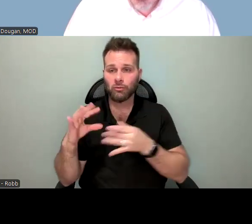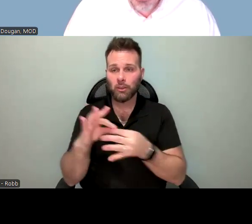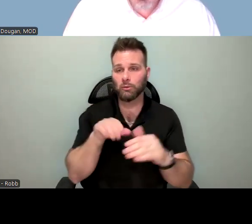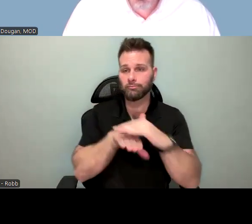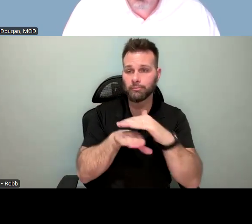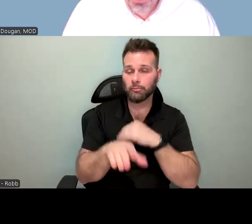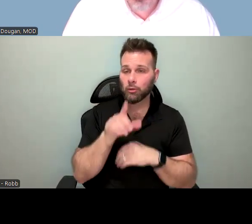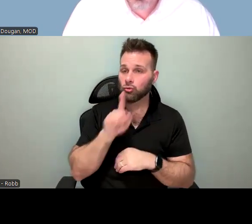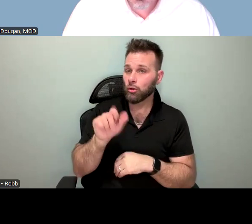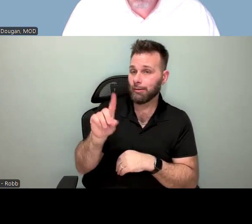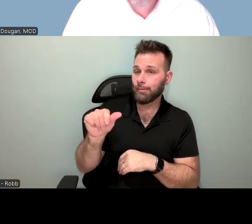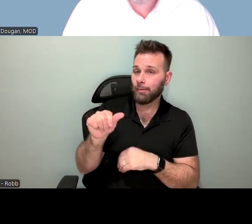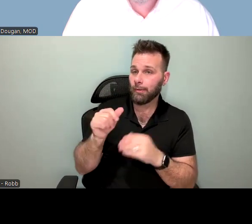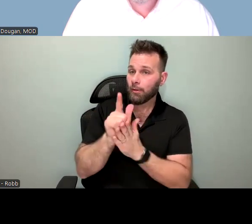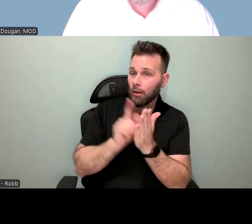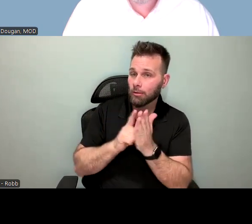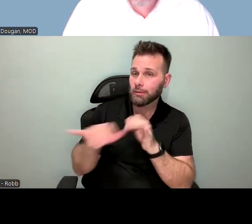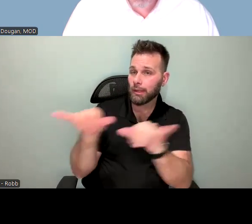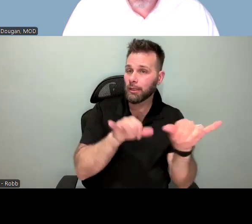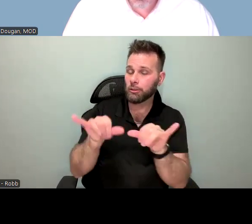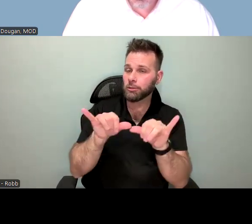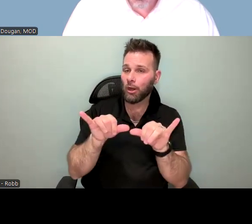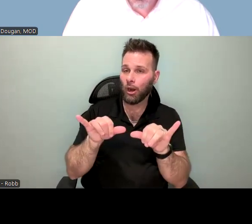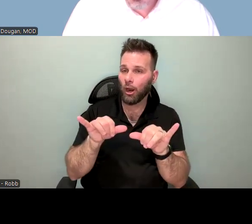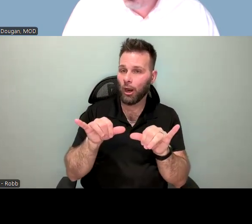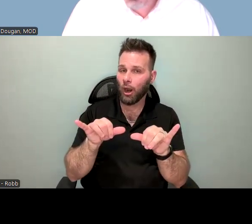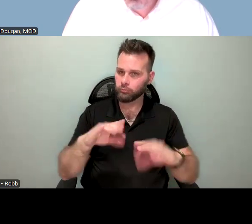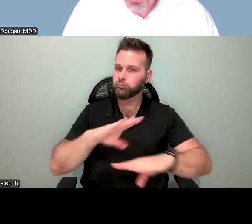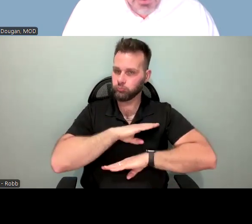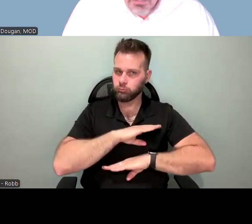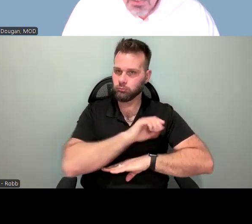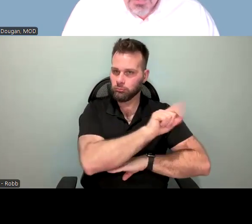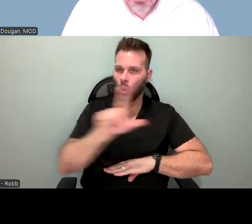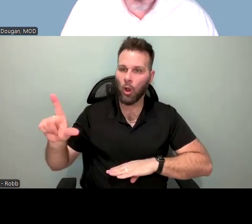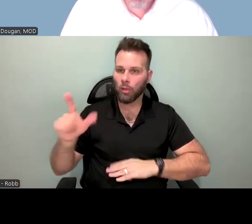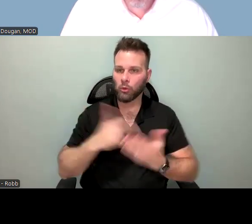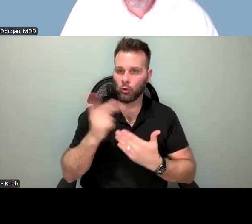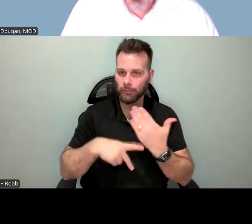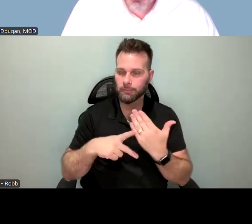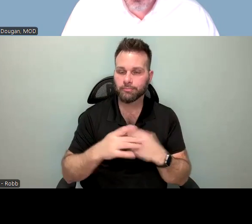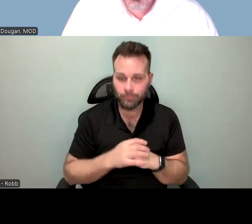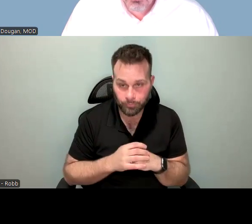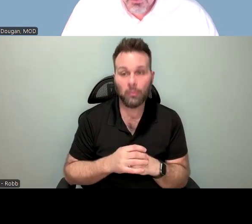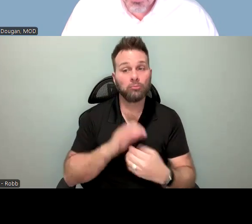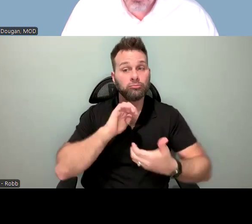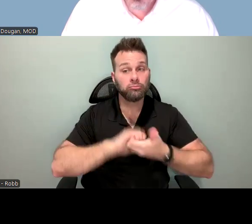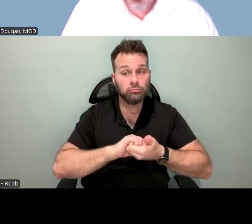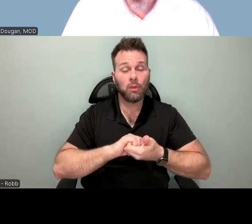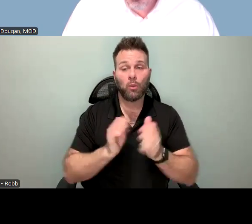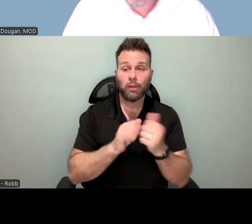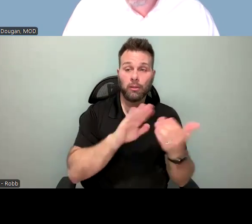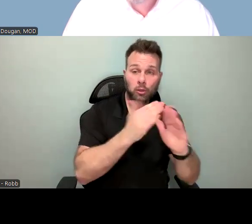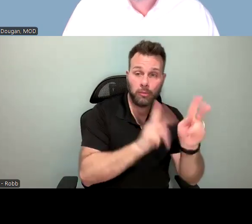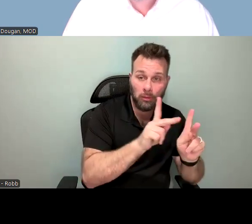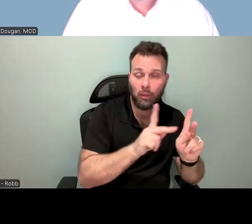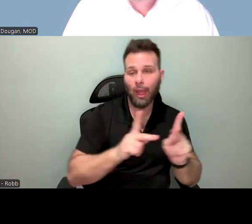ADA standards are met across public programs. They work directly with community members and municipal officials to inform them